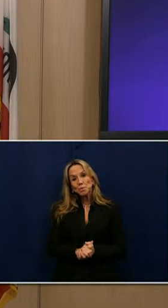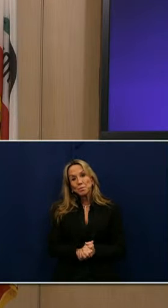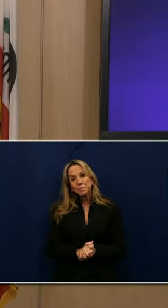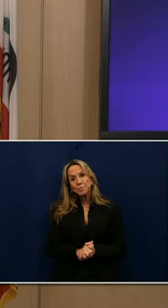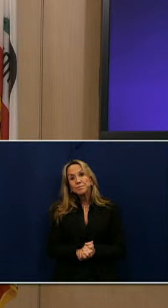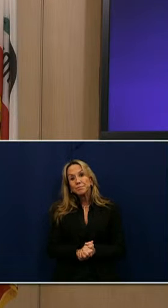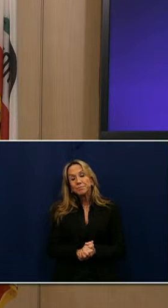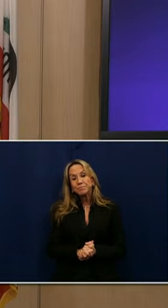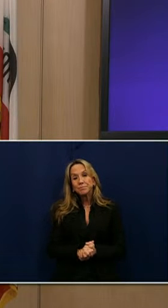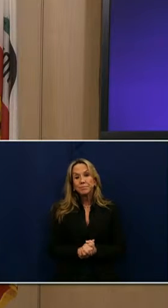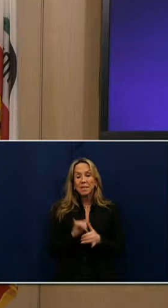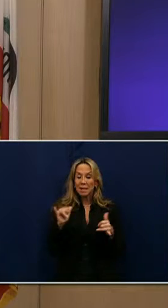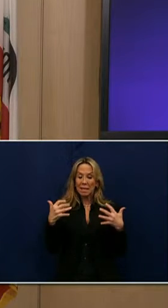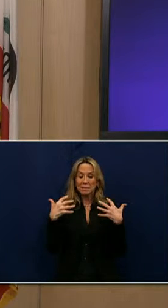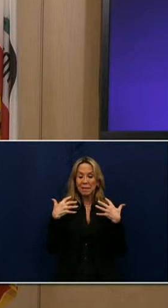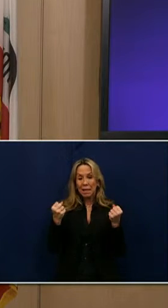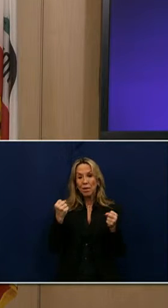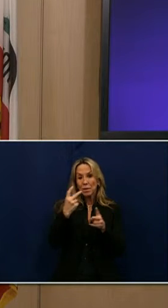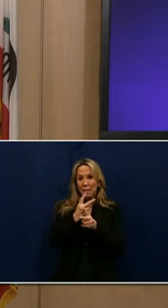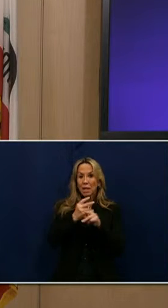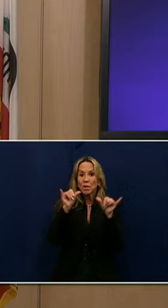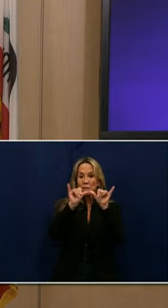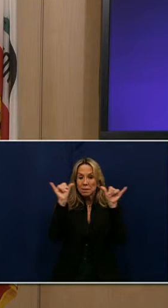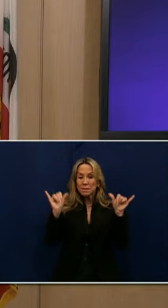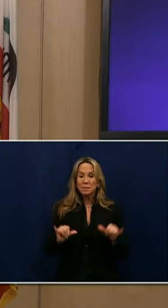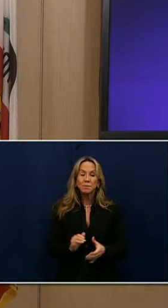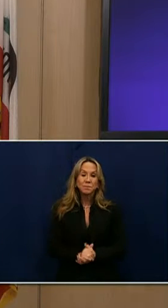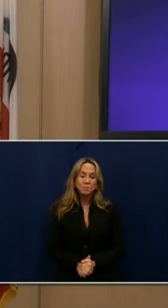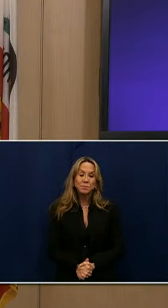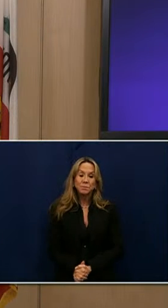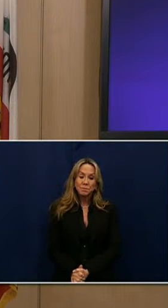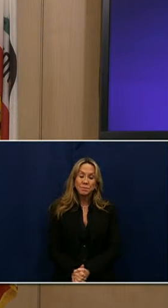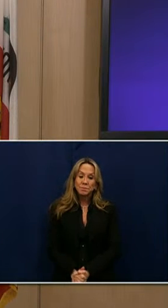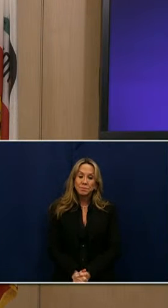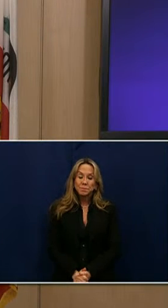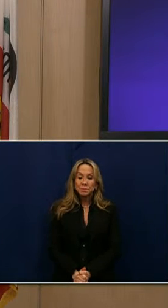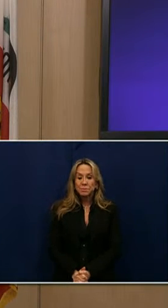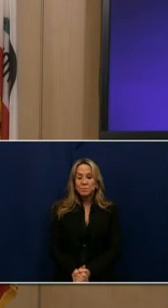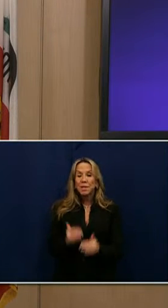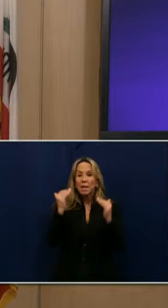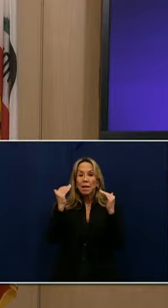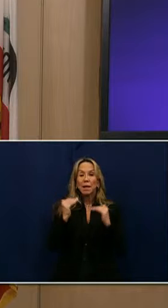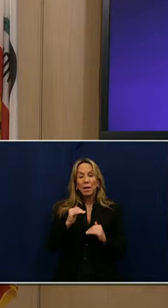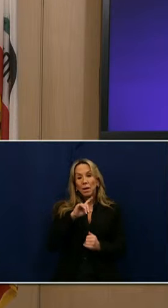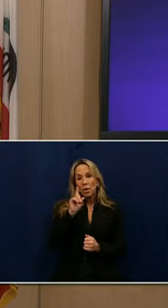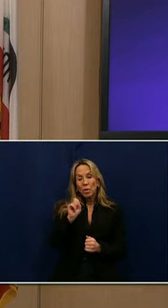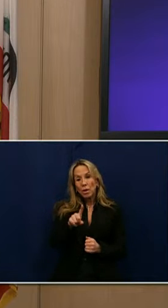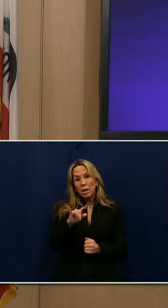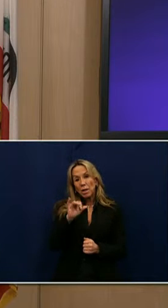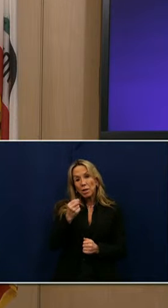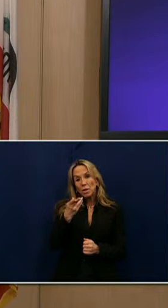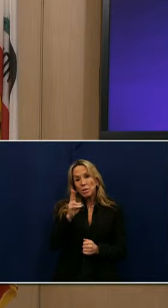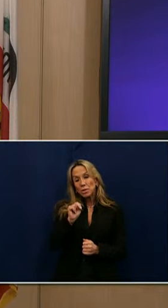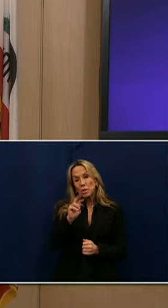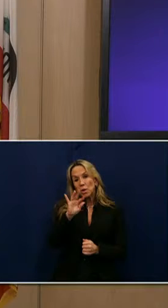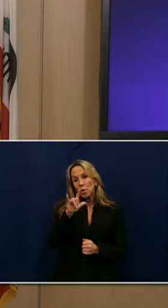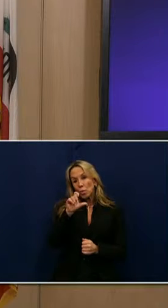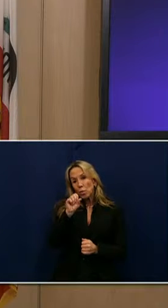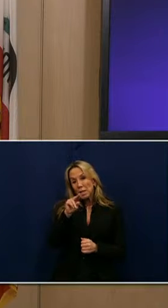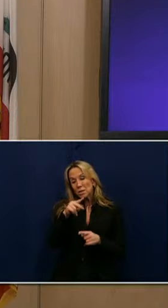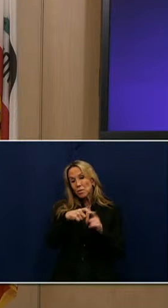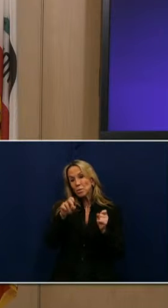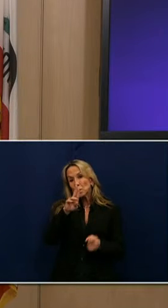health care systems. This next question is also for you, Dr. Wooten. Jonathan Wozen from the Union